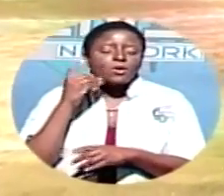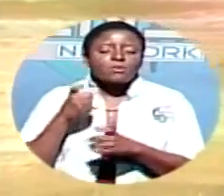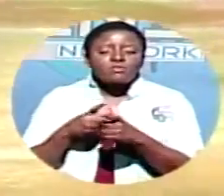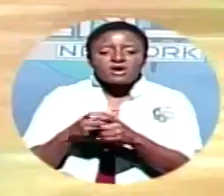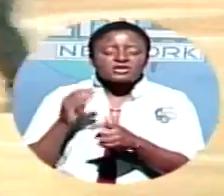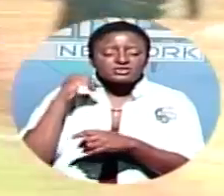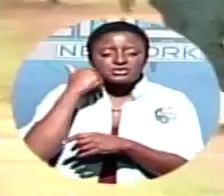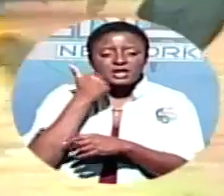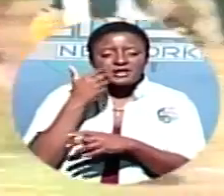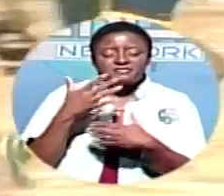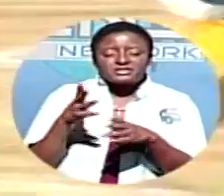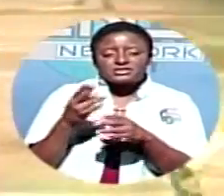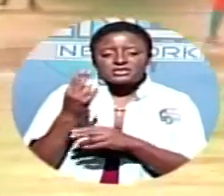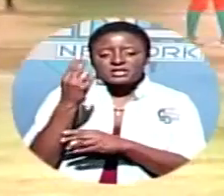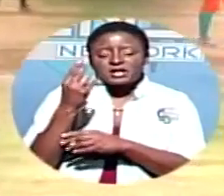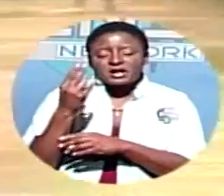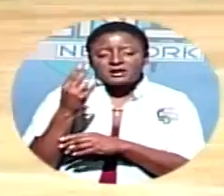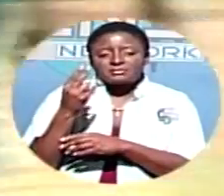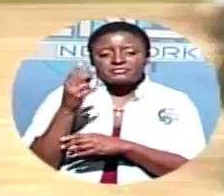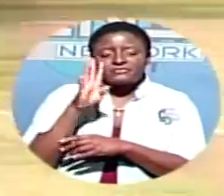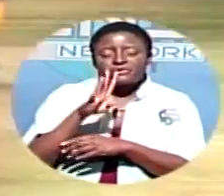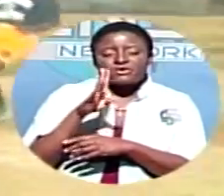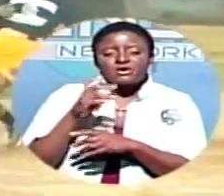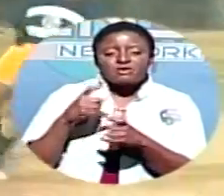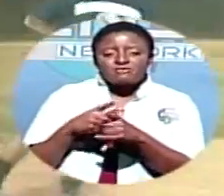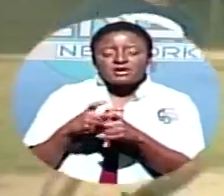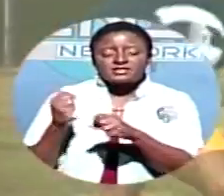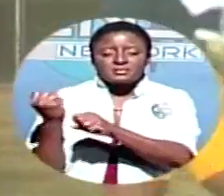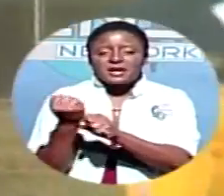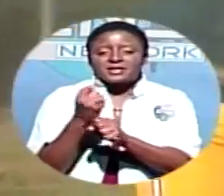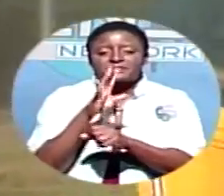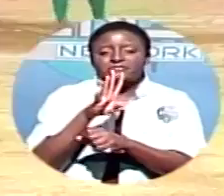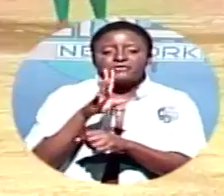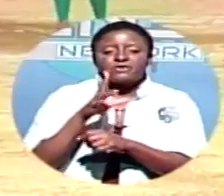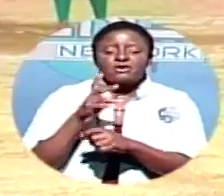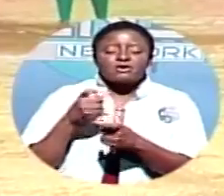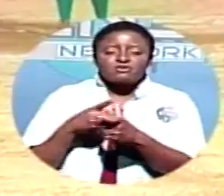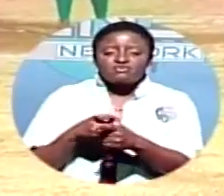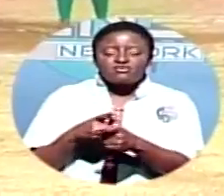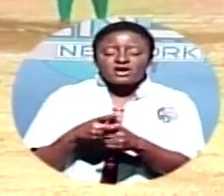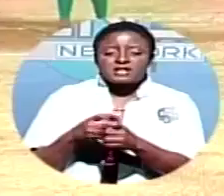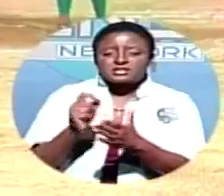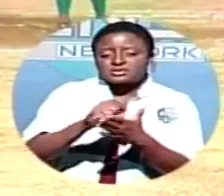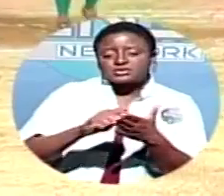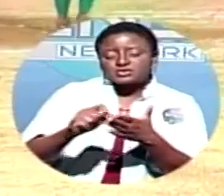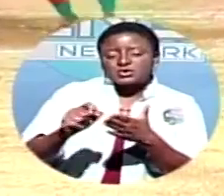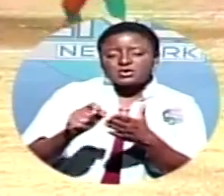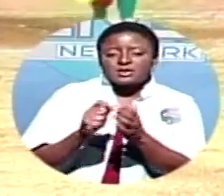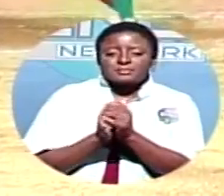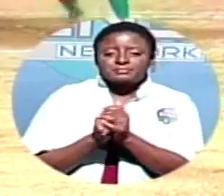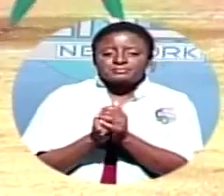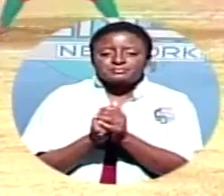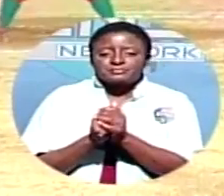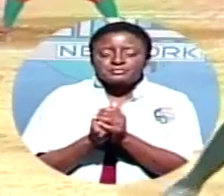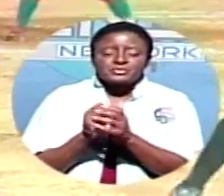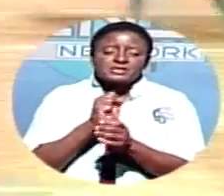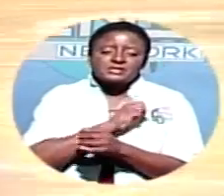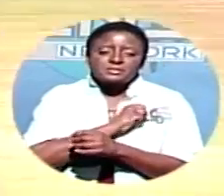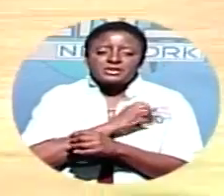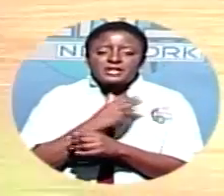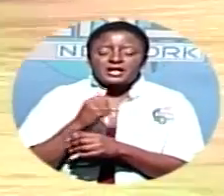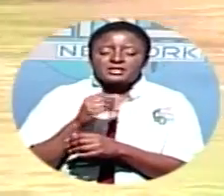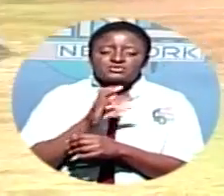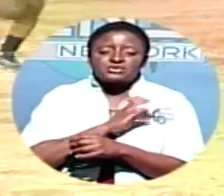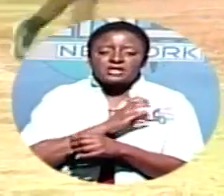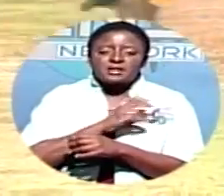4-for-6, 4 runs batted in and 4 runs scored. Tyrese Curry and Vantrees Bowleg both 4-for-6 as well. Simonet and Krishan